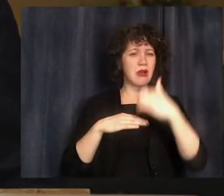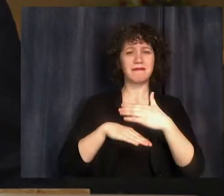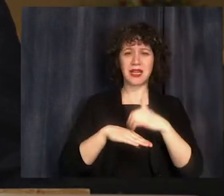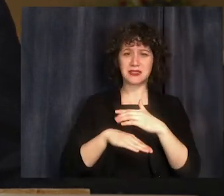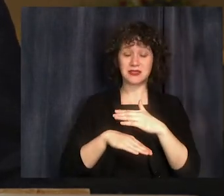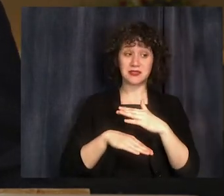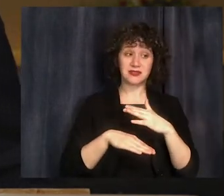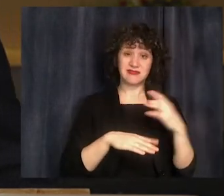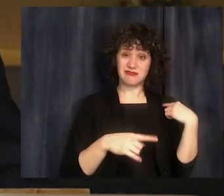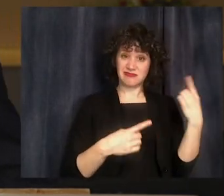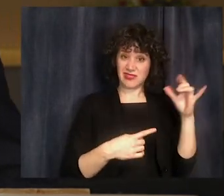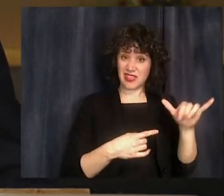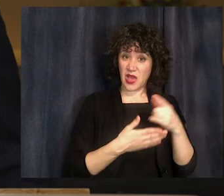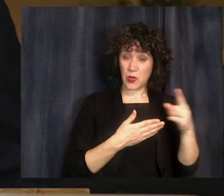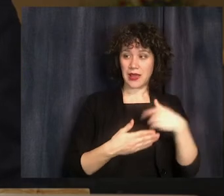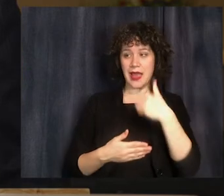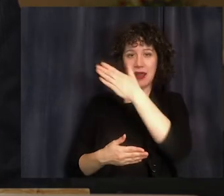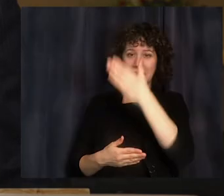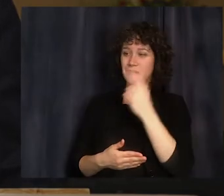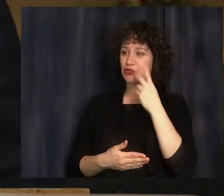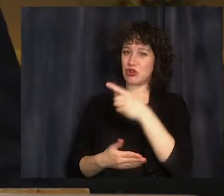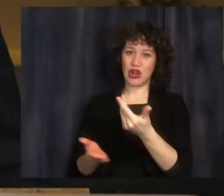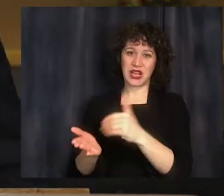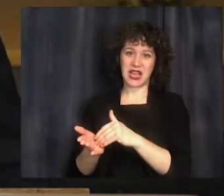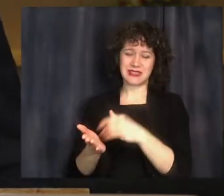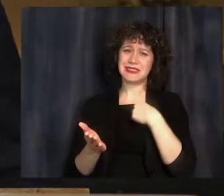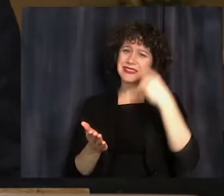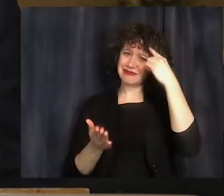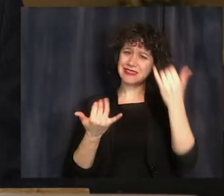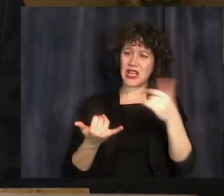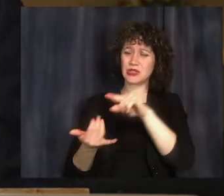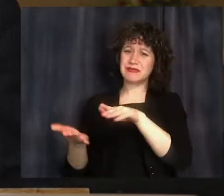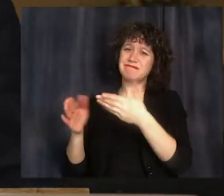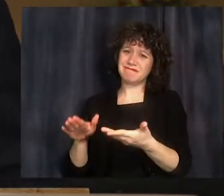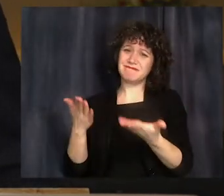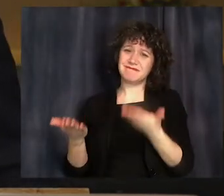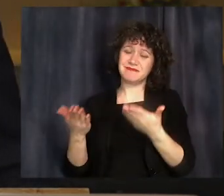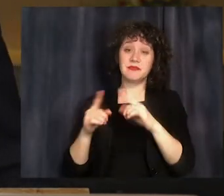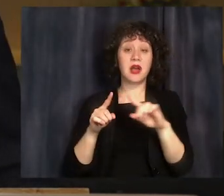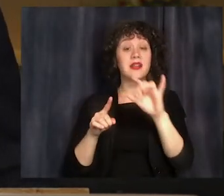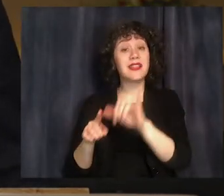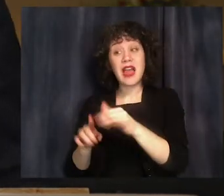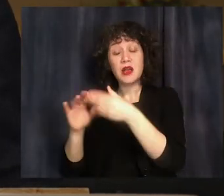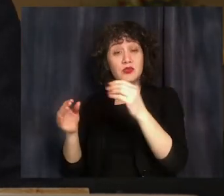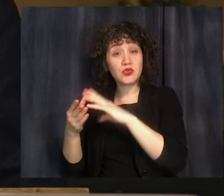week, I never saw Betty again. I expect that Betty is no longer with us. But that story,